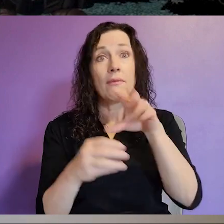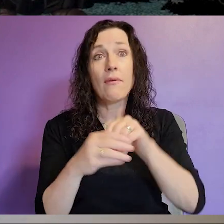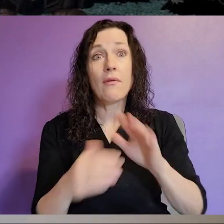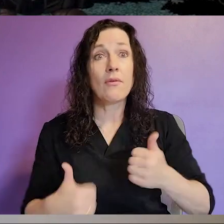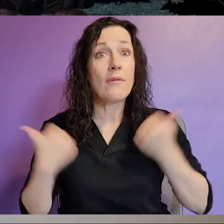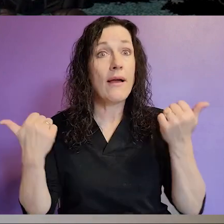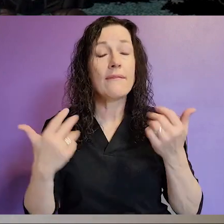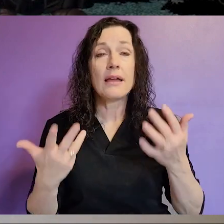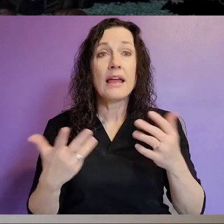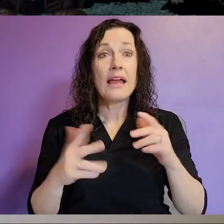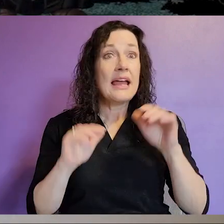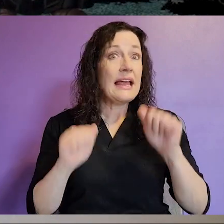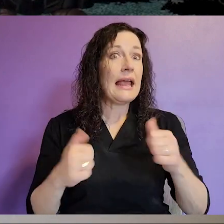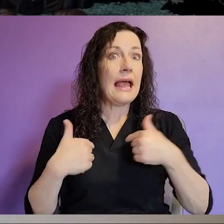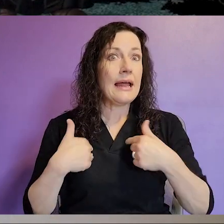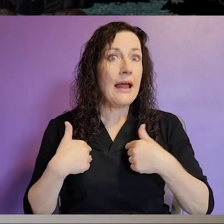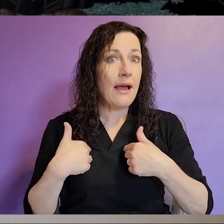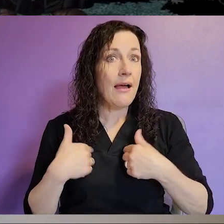can I be a part of your life?